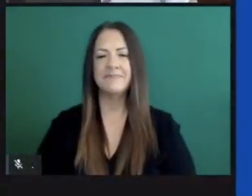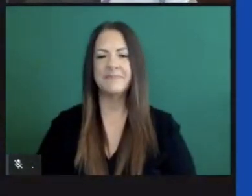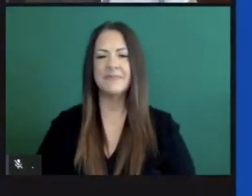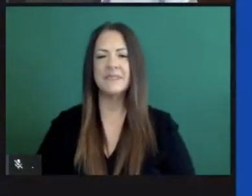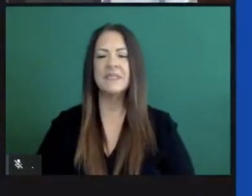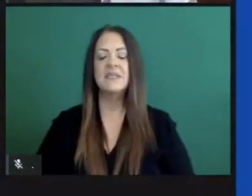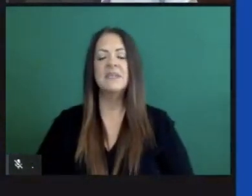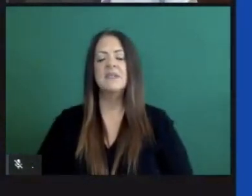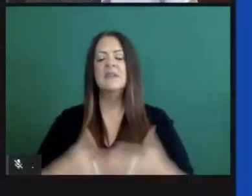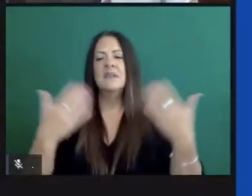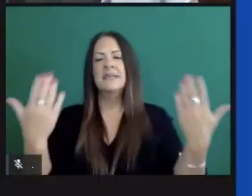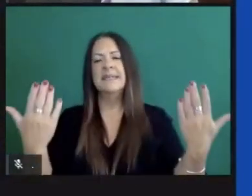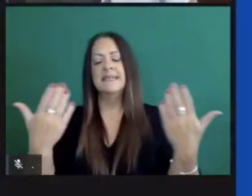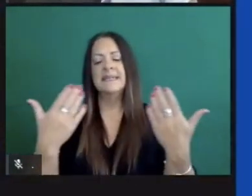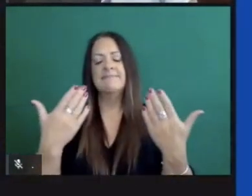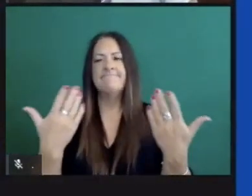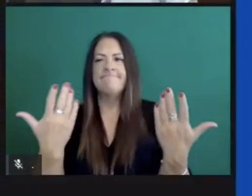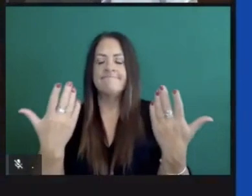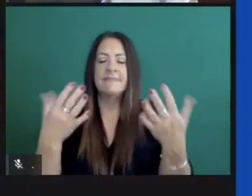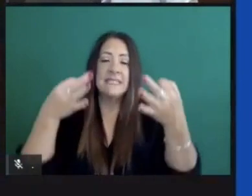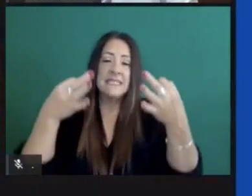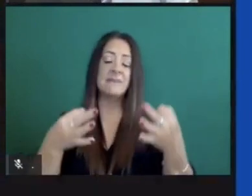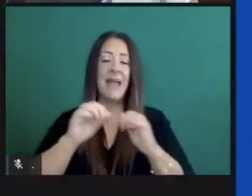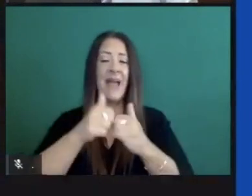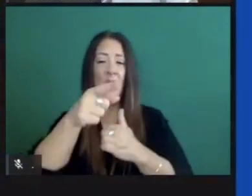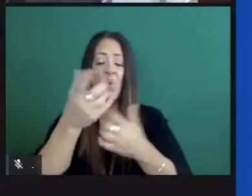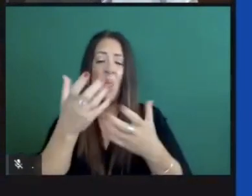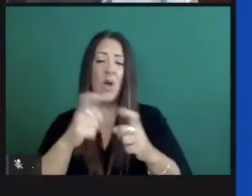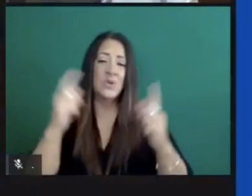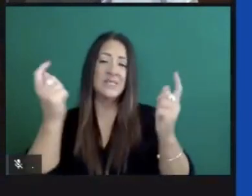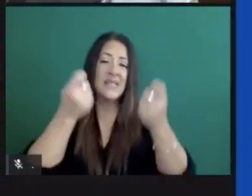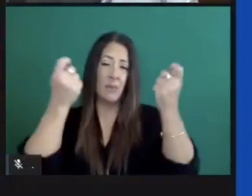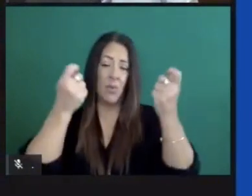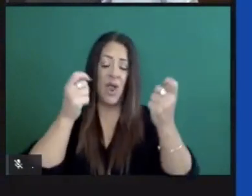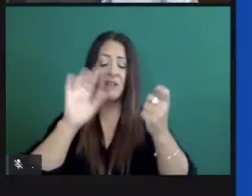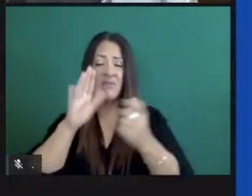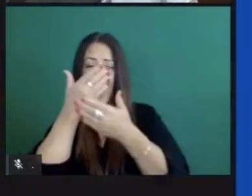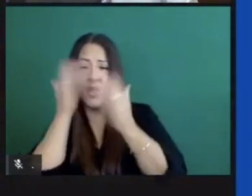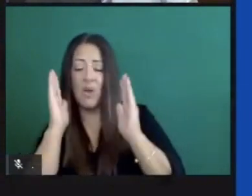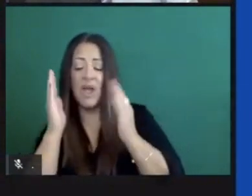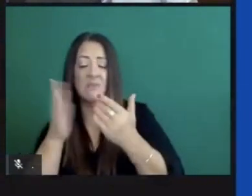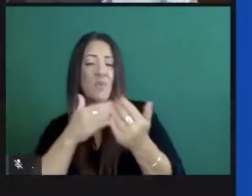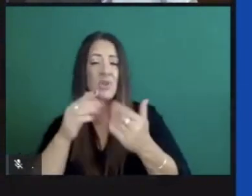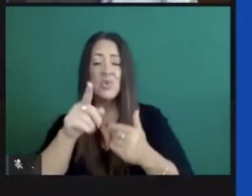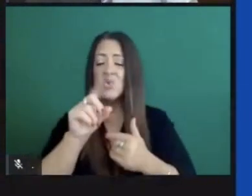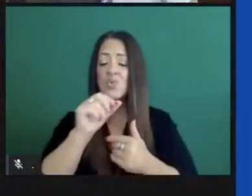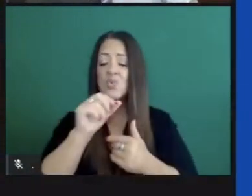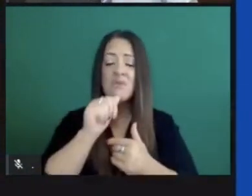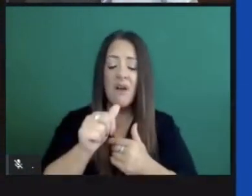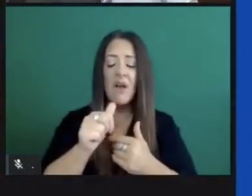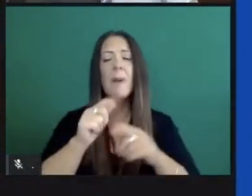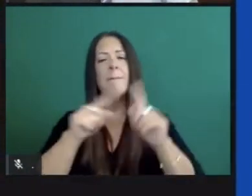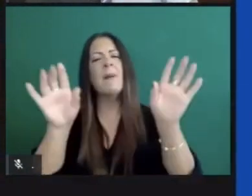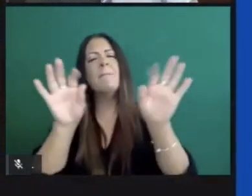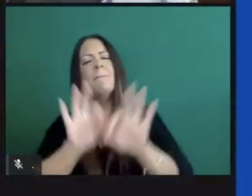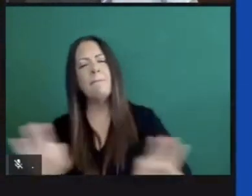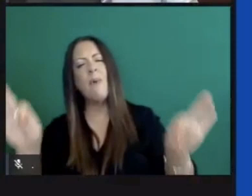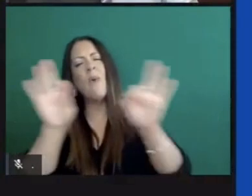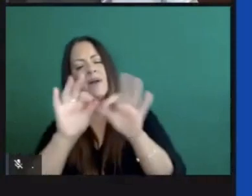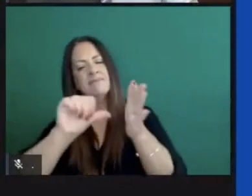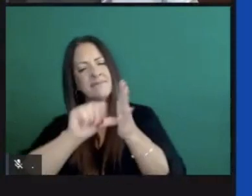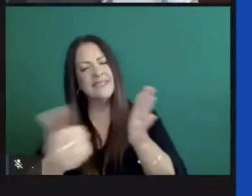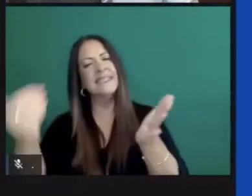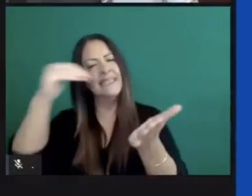So regardless of how you choose to celebrate Halloween, we want you to keep these handful of things in mind. We want you to wear your